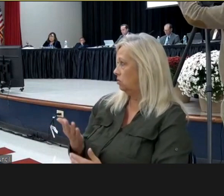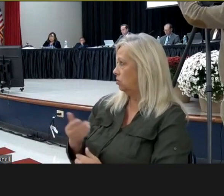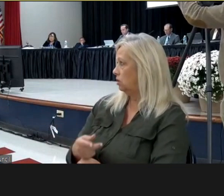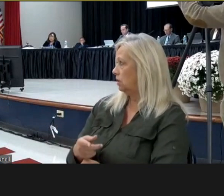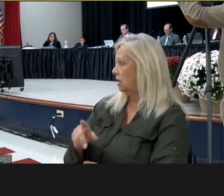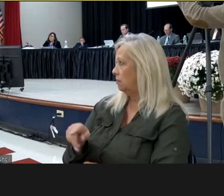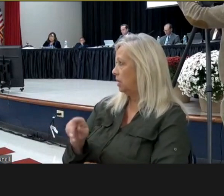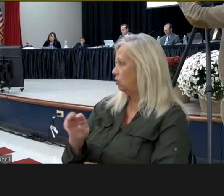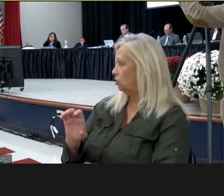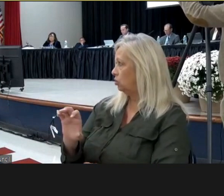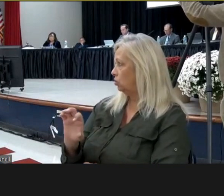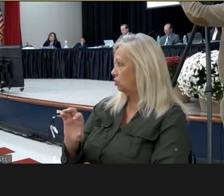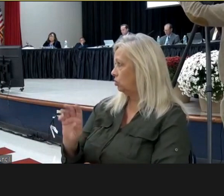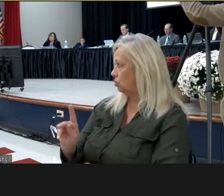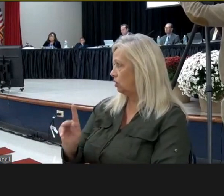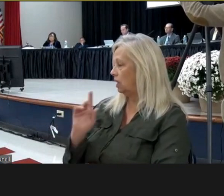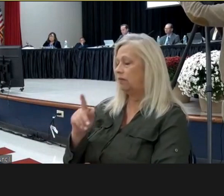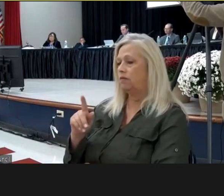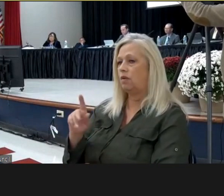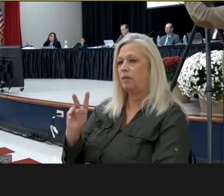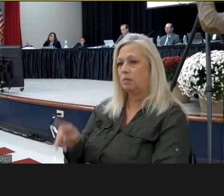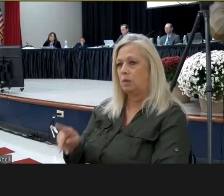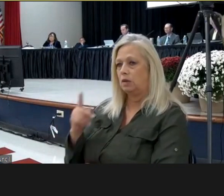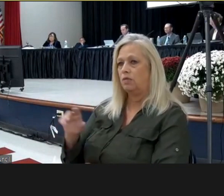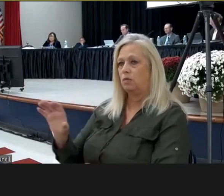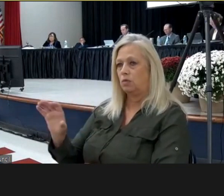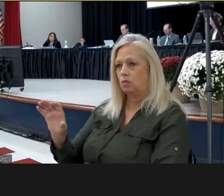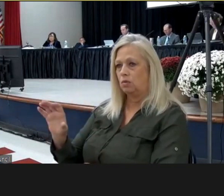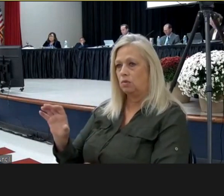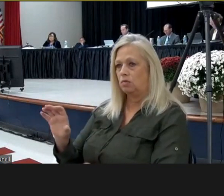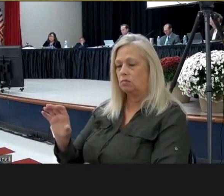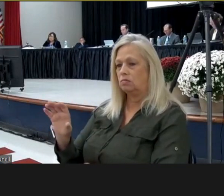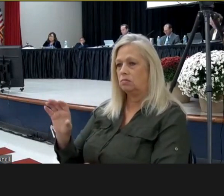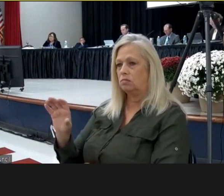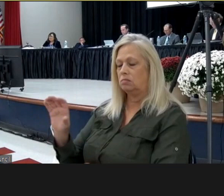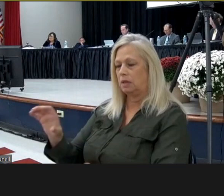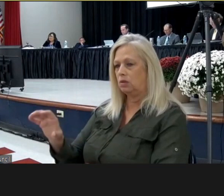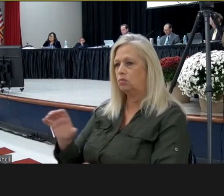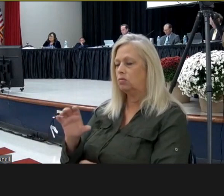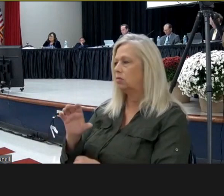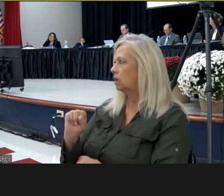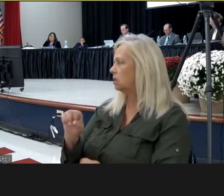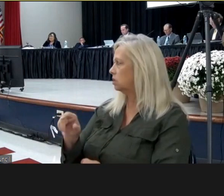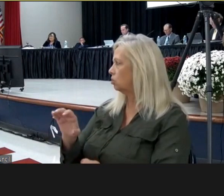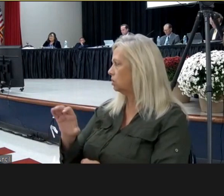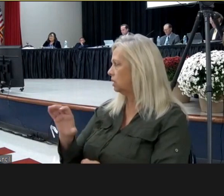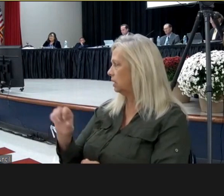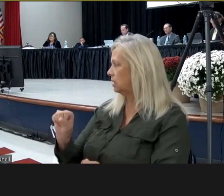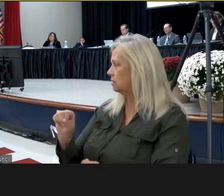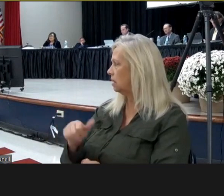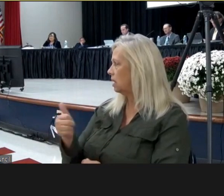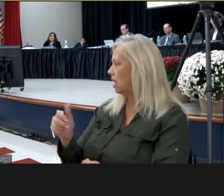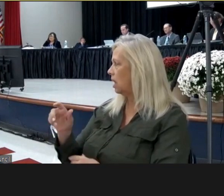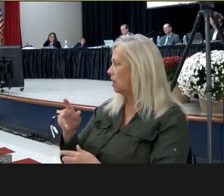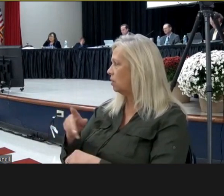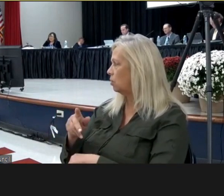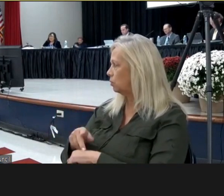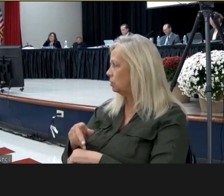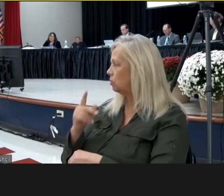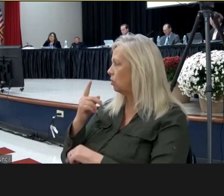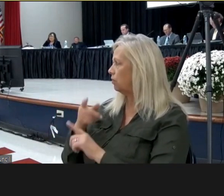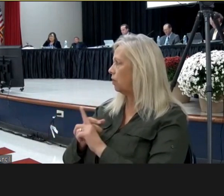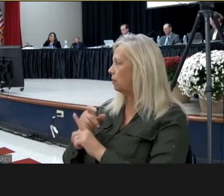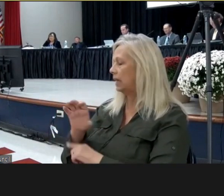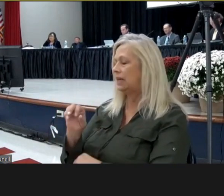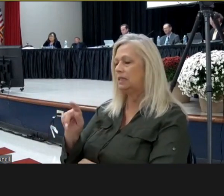who's Associate Vice President of Facilities at Baylor. Of course, myself and Paris Rutherford, Principal in Campus Development. And I